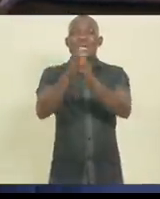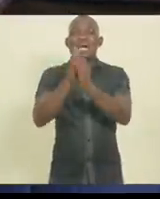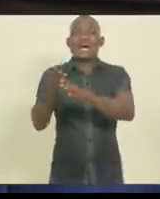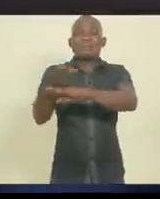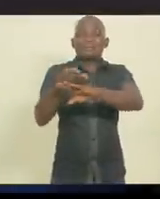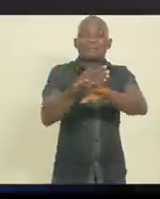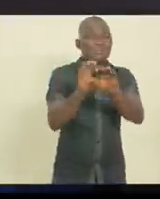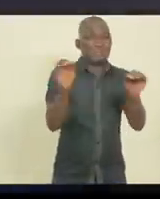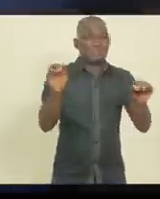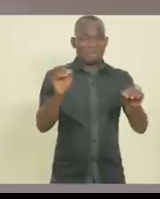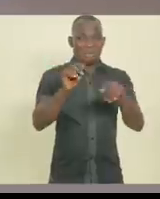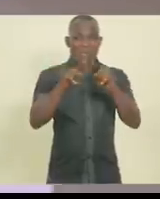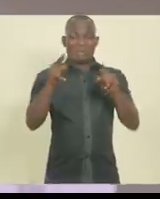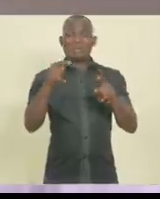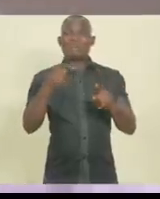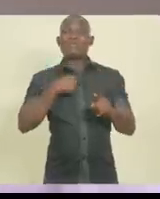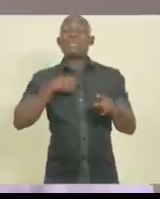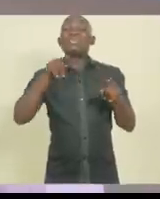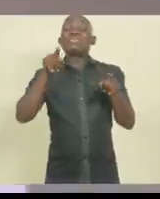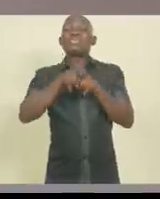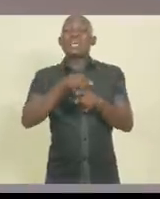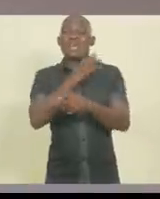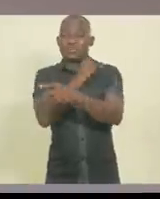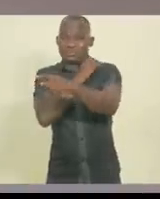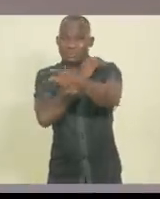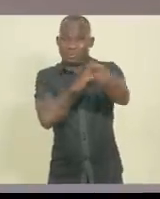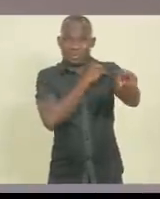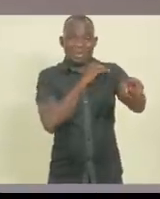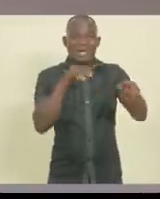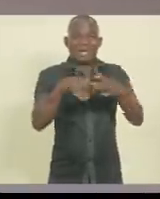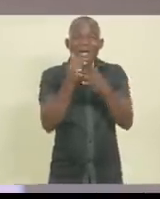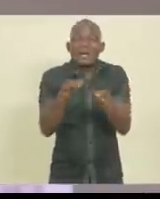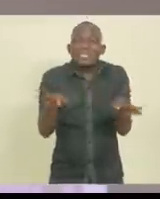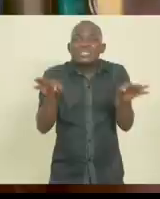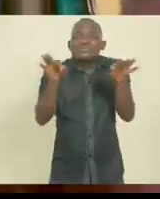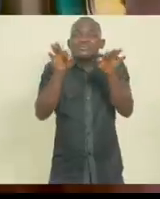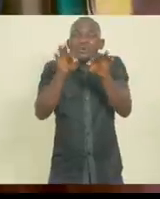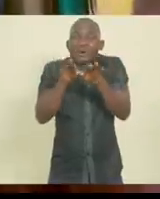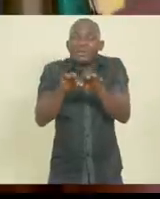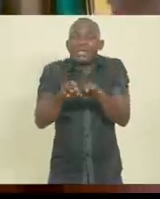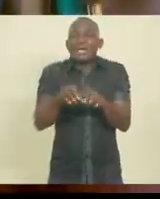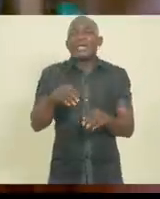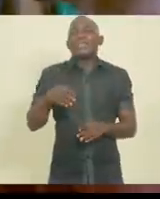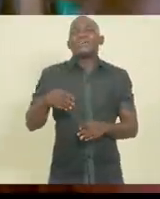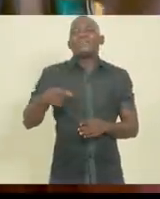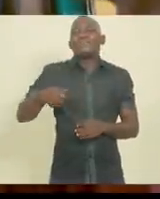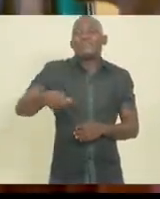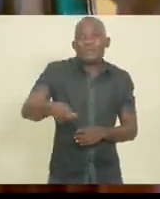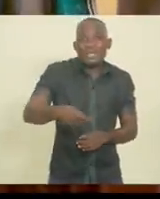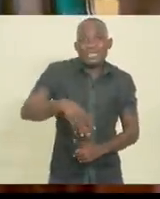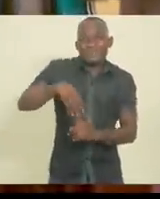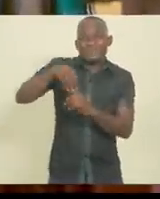importance of seed sowing, especially on young and fertile soils like me. It is time to sow the